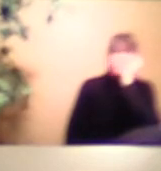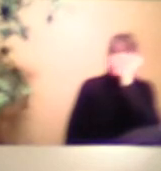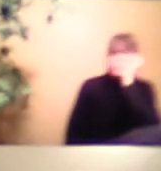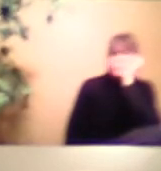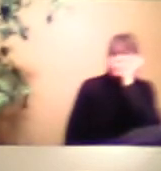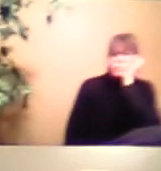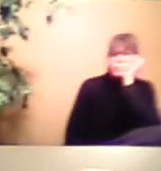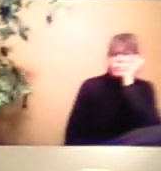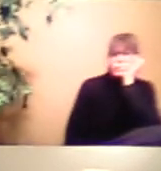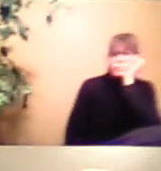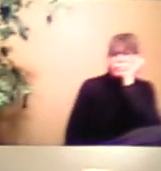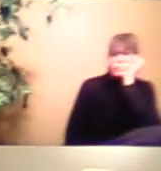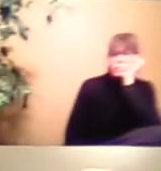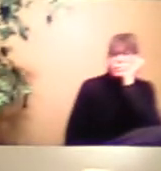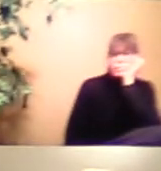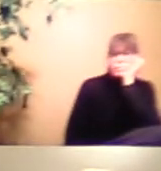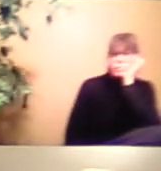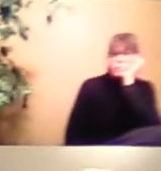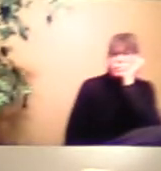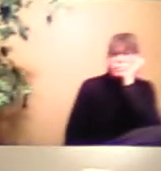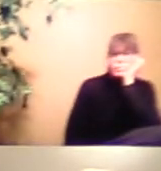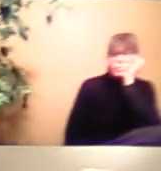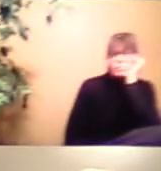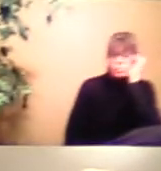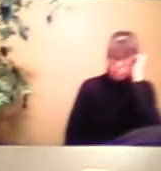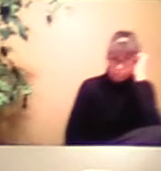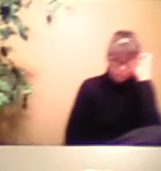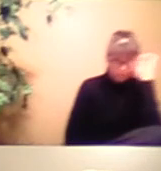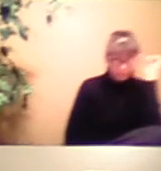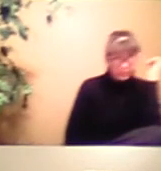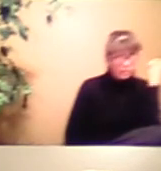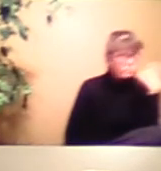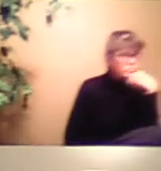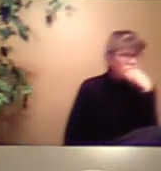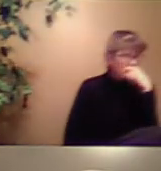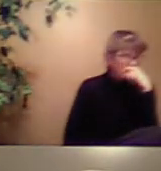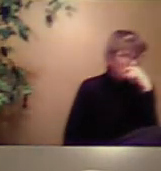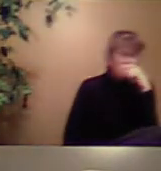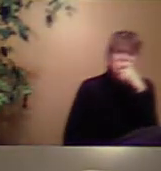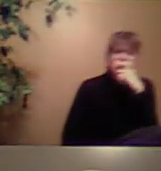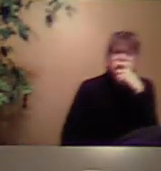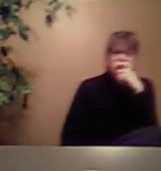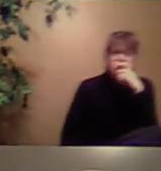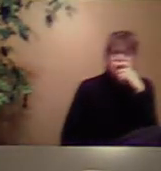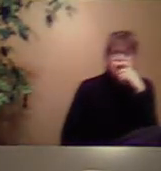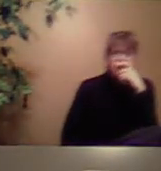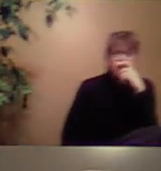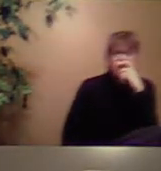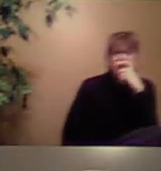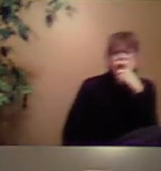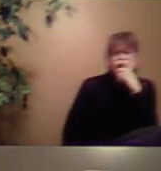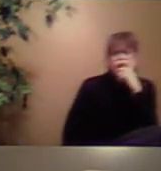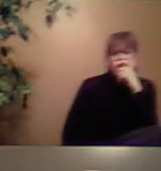I'm glad I'm back with you. Yeah, it was. I thought I had unmuted you. Sorry. Other Mr. questions? Mayor,